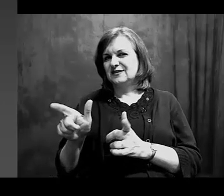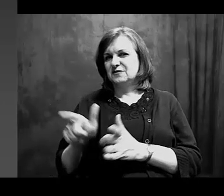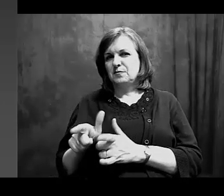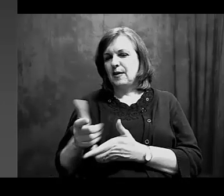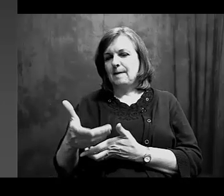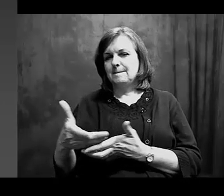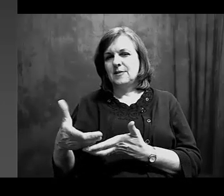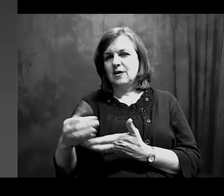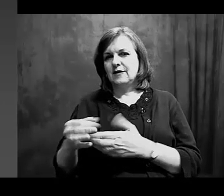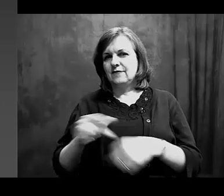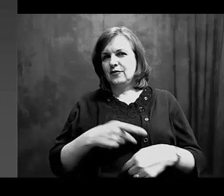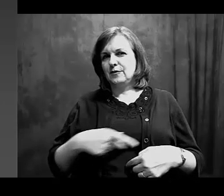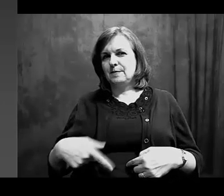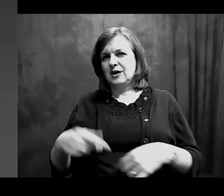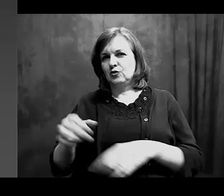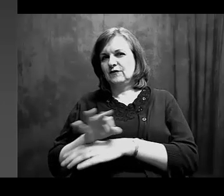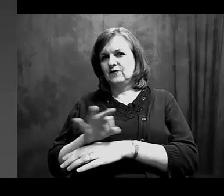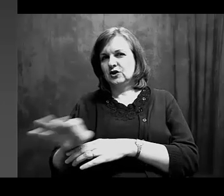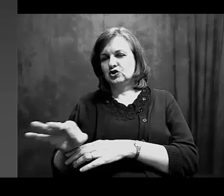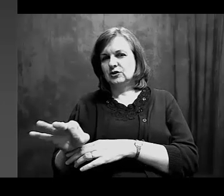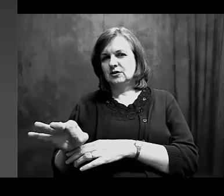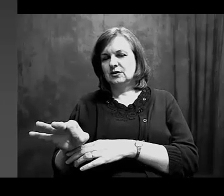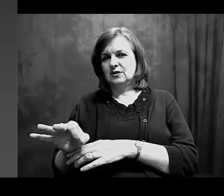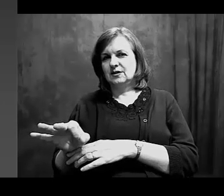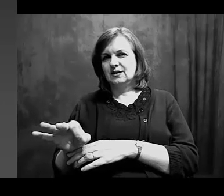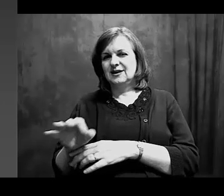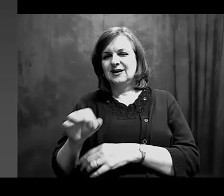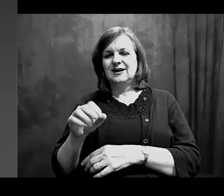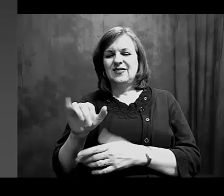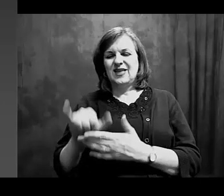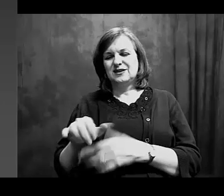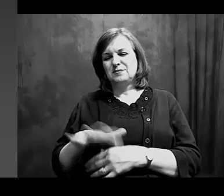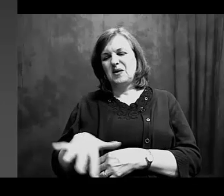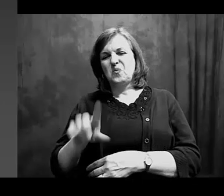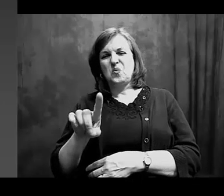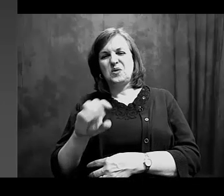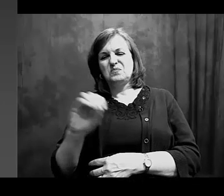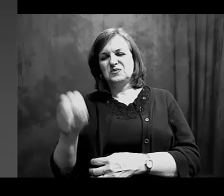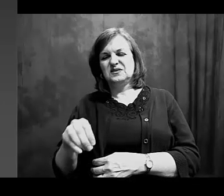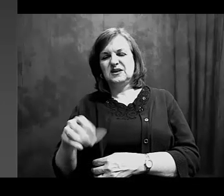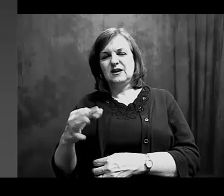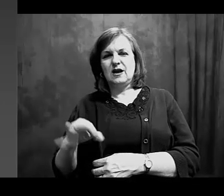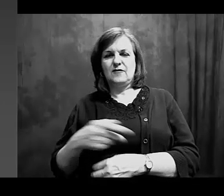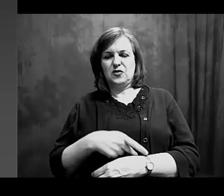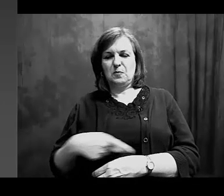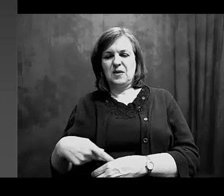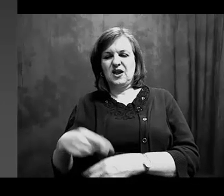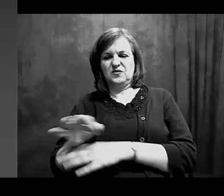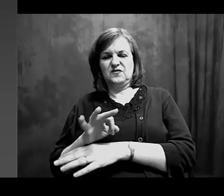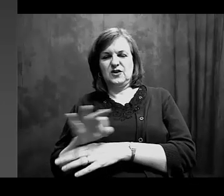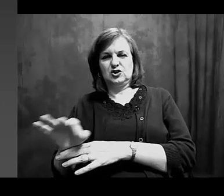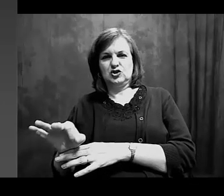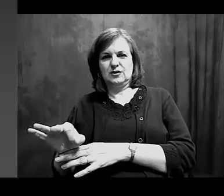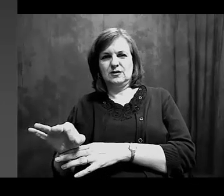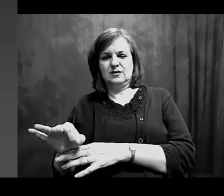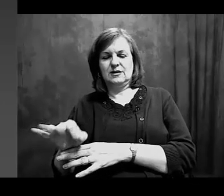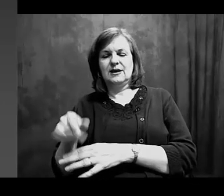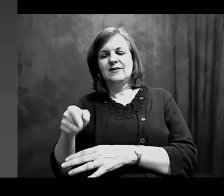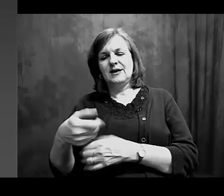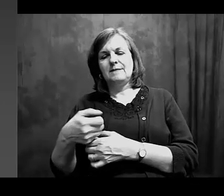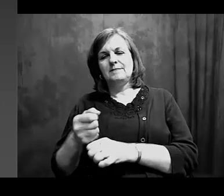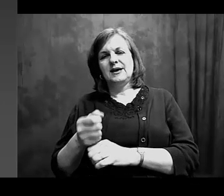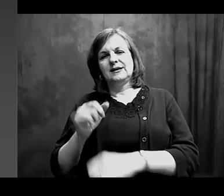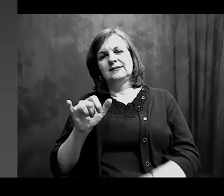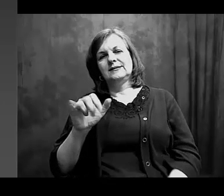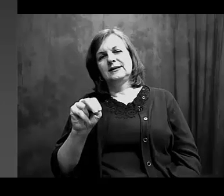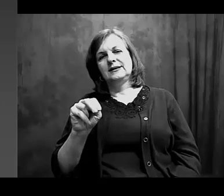here, trying to pick up what's going on from these cells or what's being absorbed by these cells so that you can move it into areas of your body that you